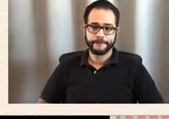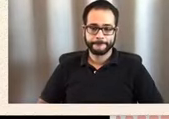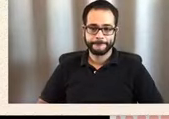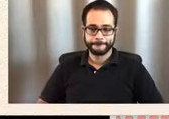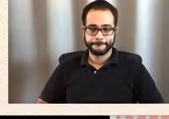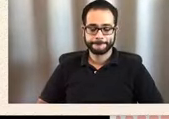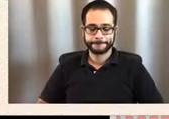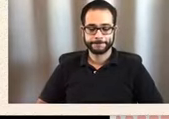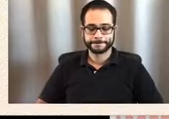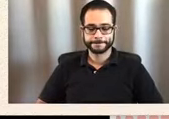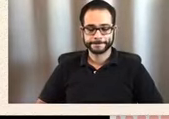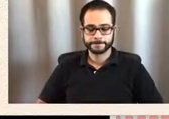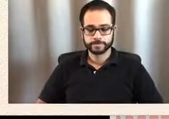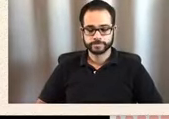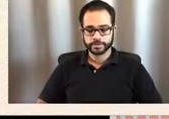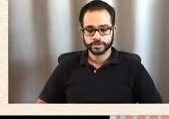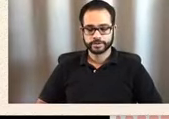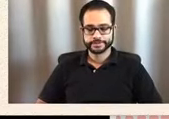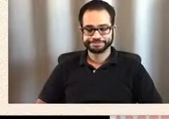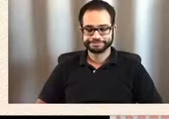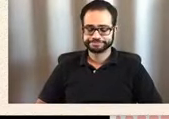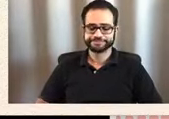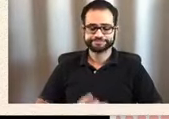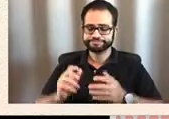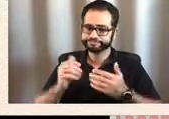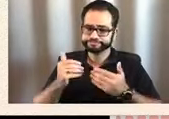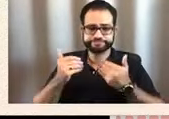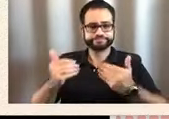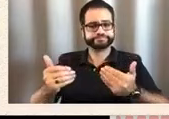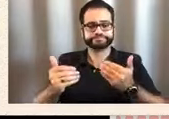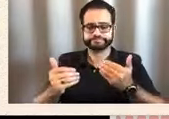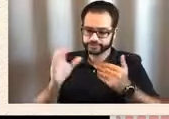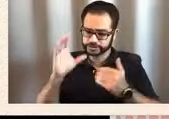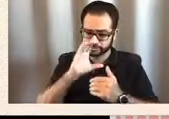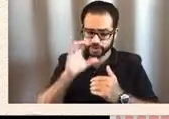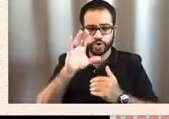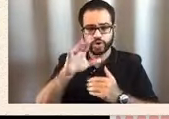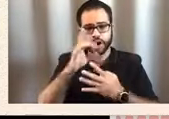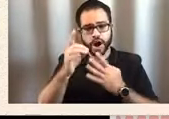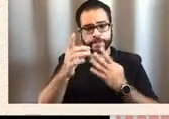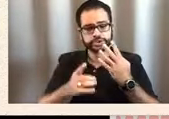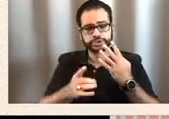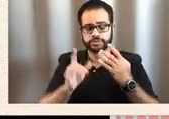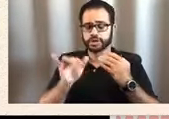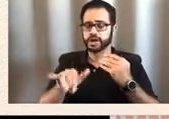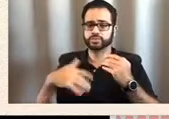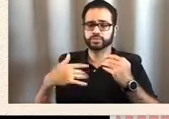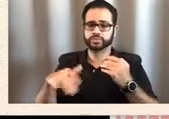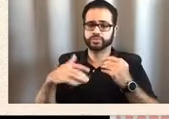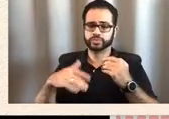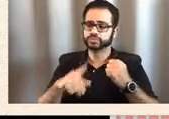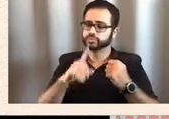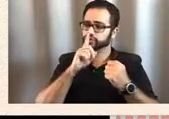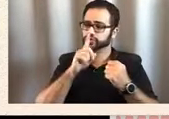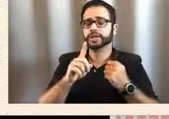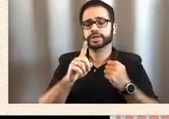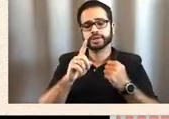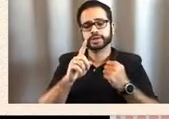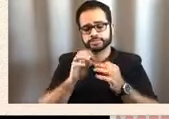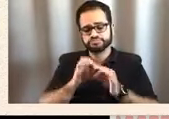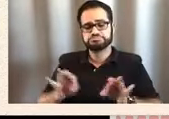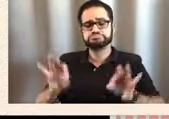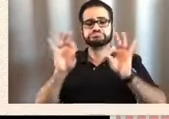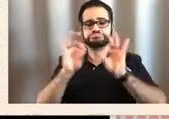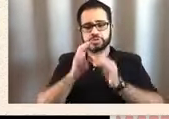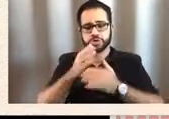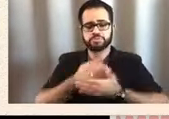Making a move and exploring your options. That has been very much a very integral part of this